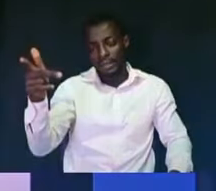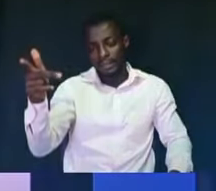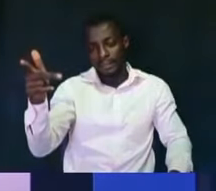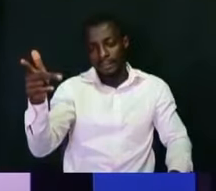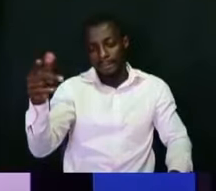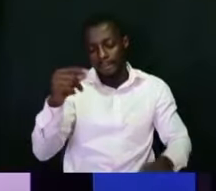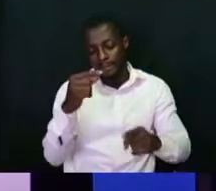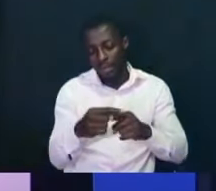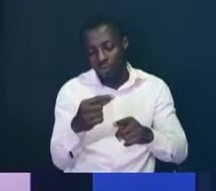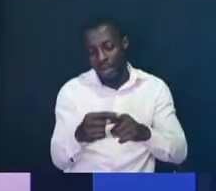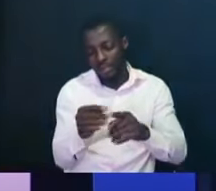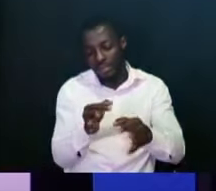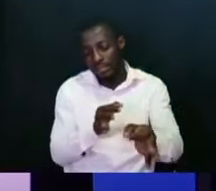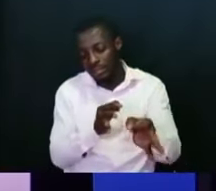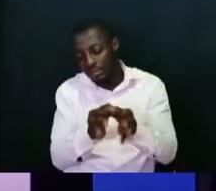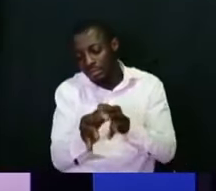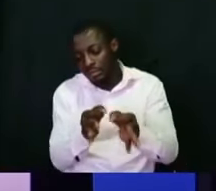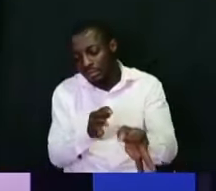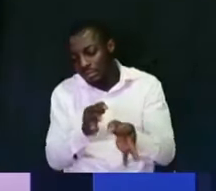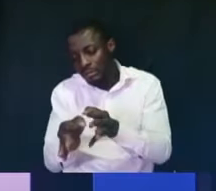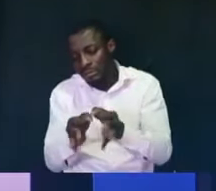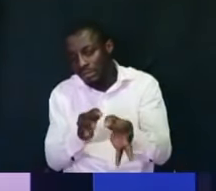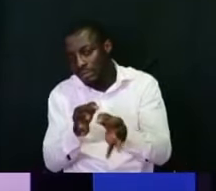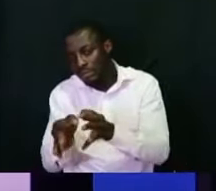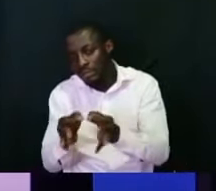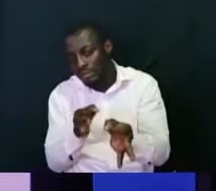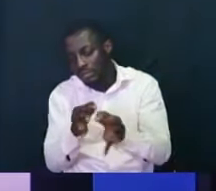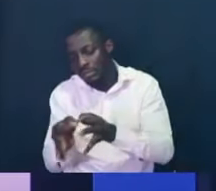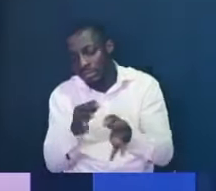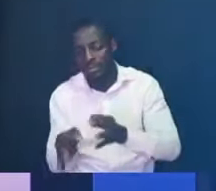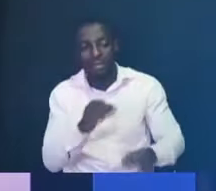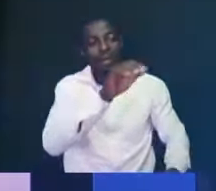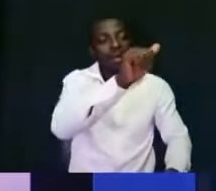28:23, the word explaining is found in